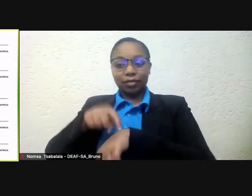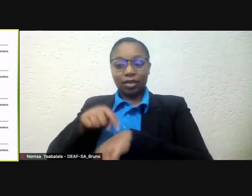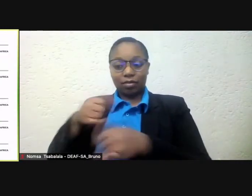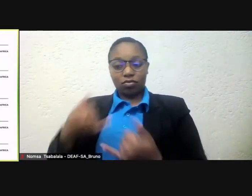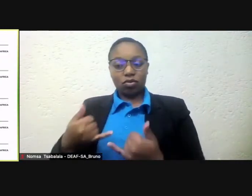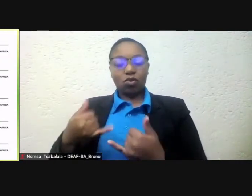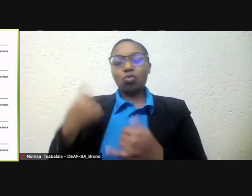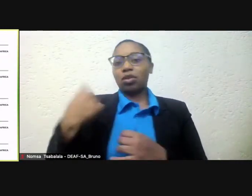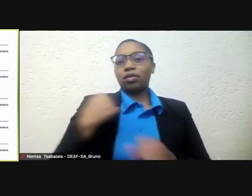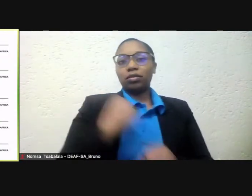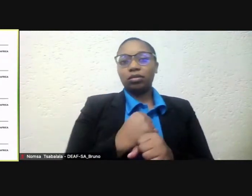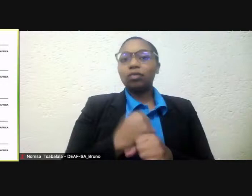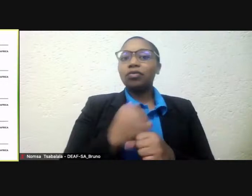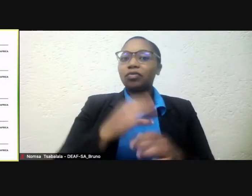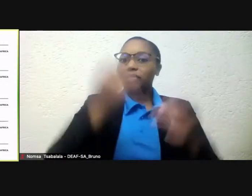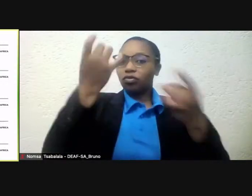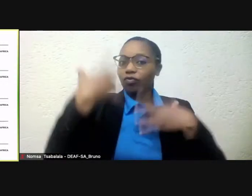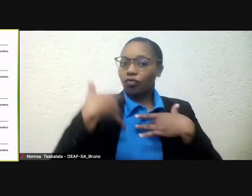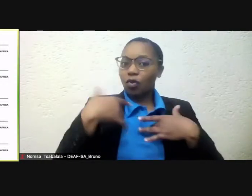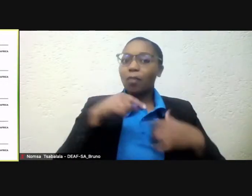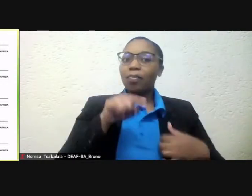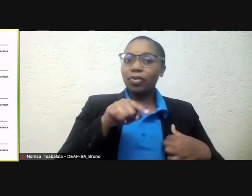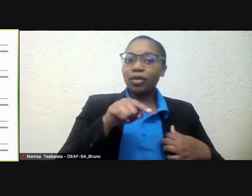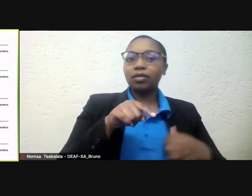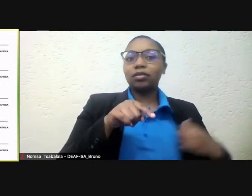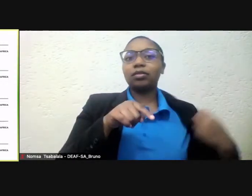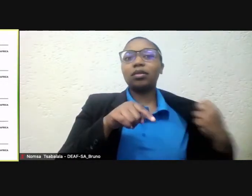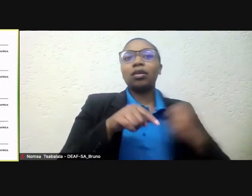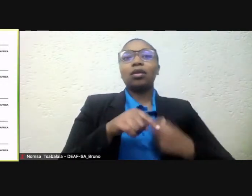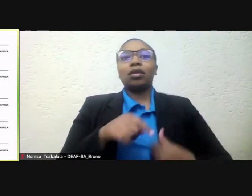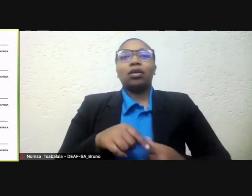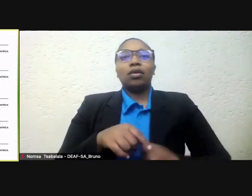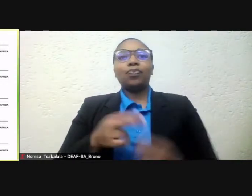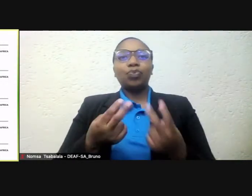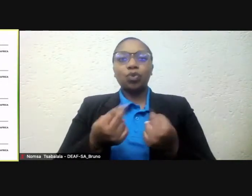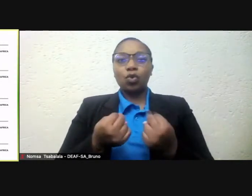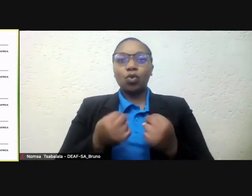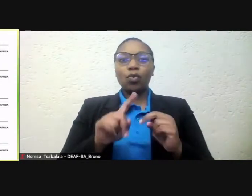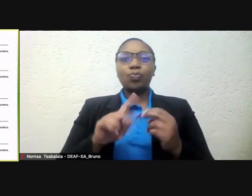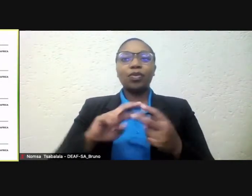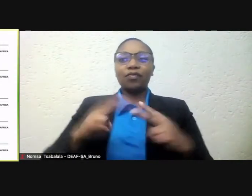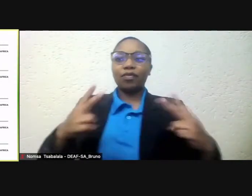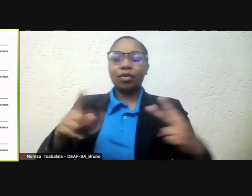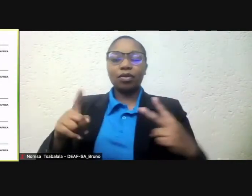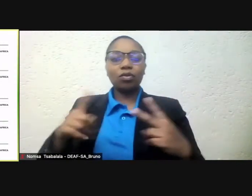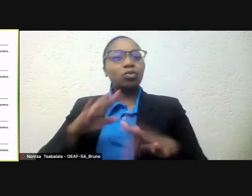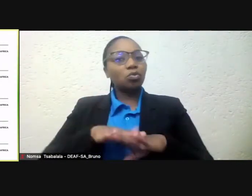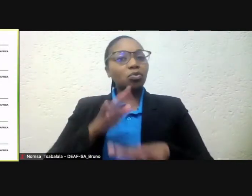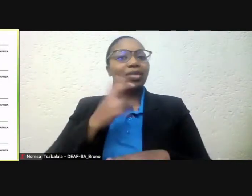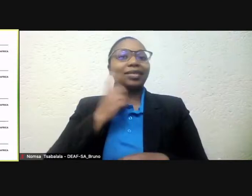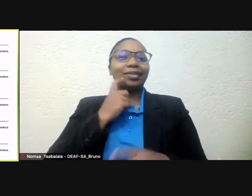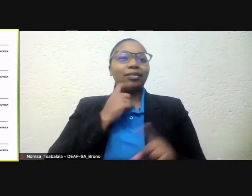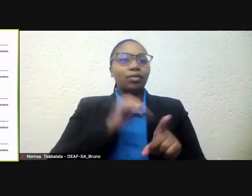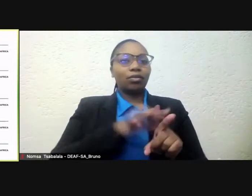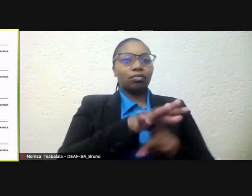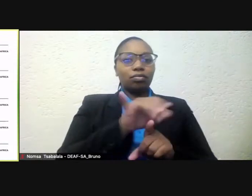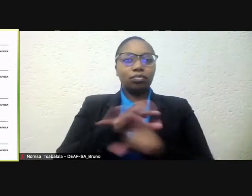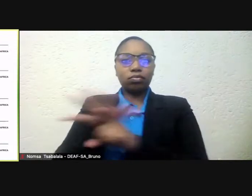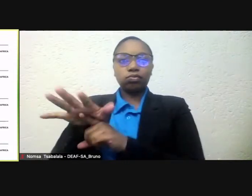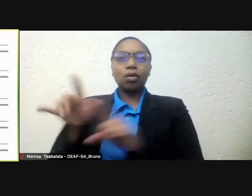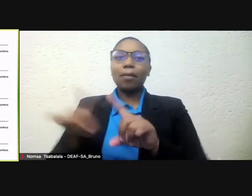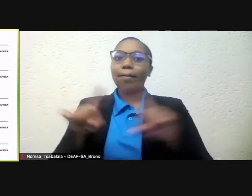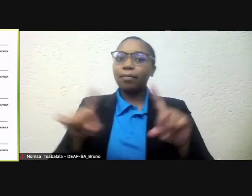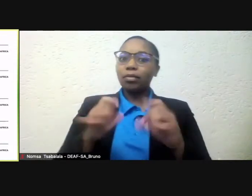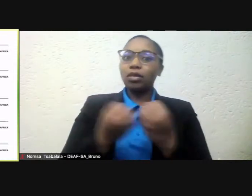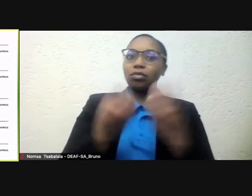the variants would generally be more transmissible, but most of the time they would be less severe. Today, as